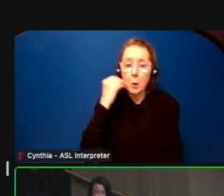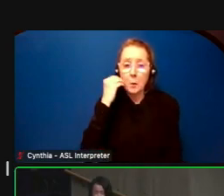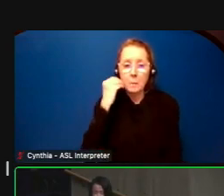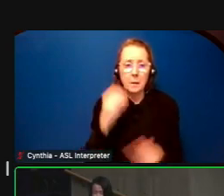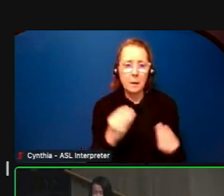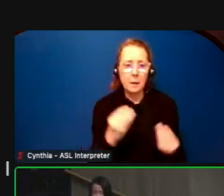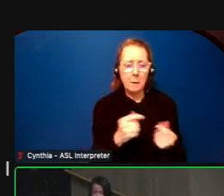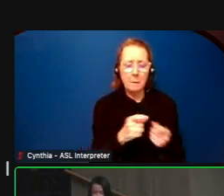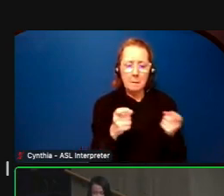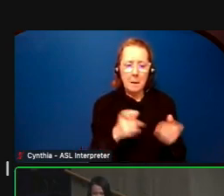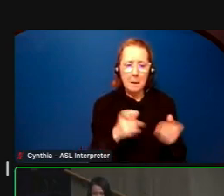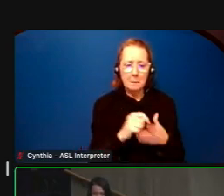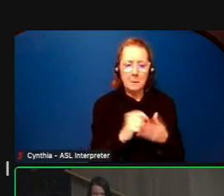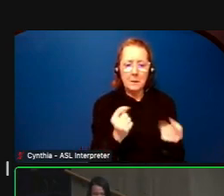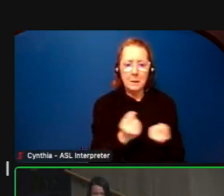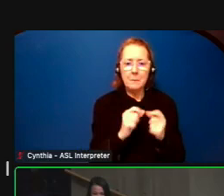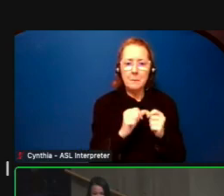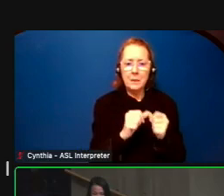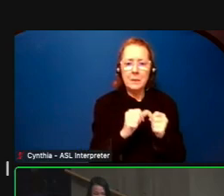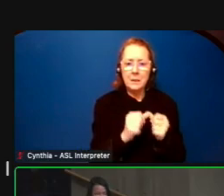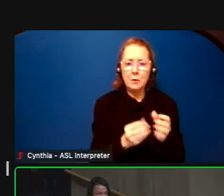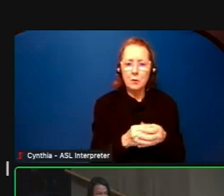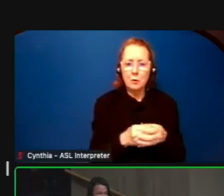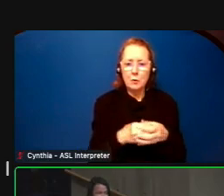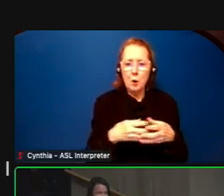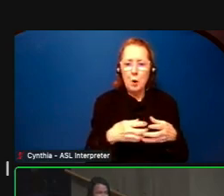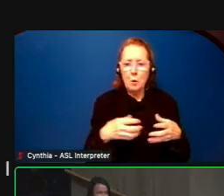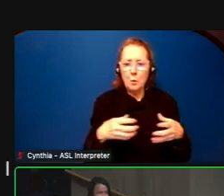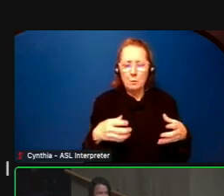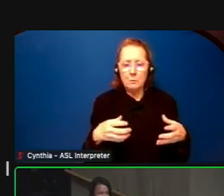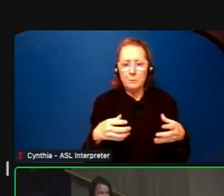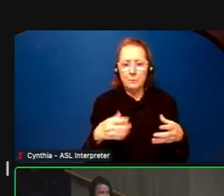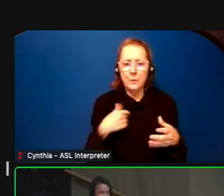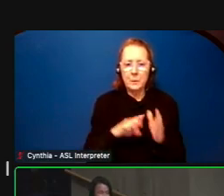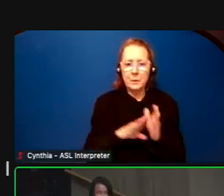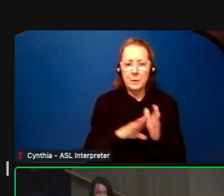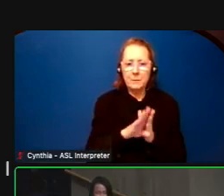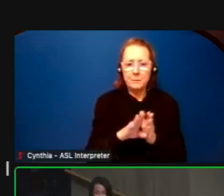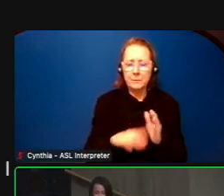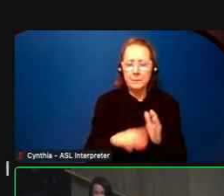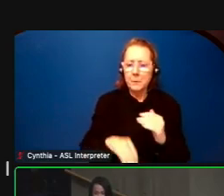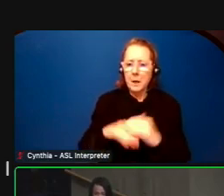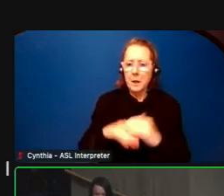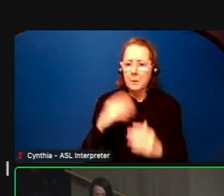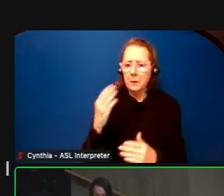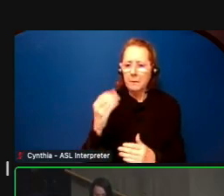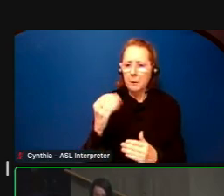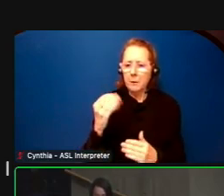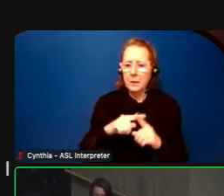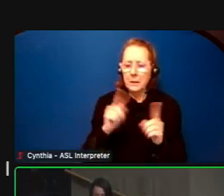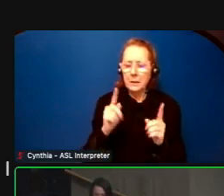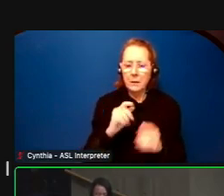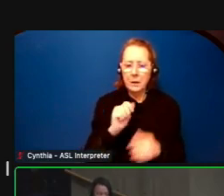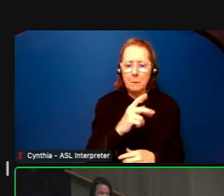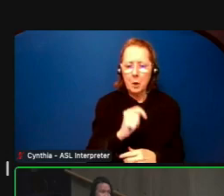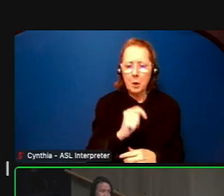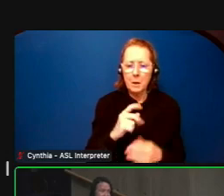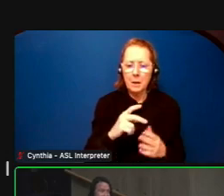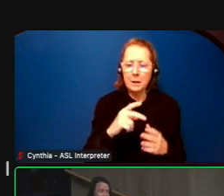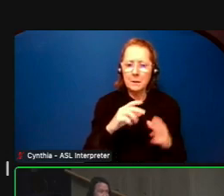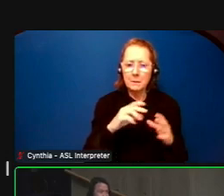team continues to grow as we continue to build and develop. We're up to 14 different apartment complexes and over 700